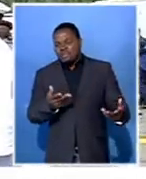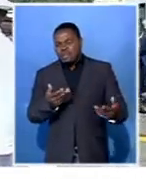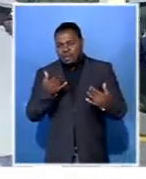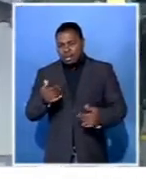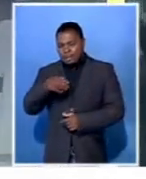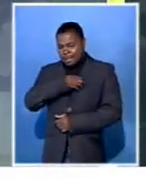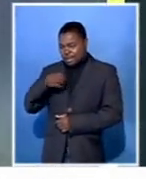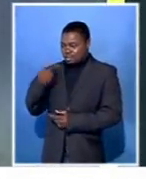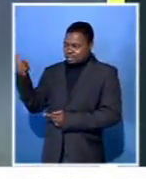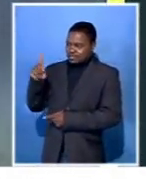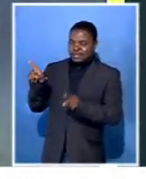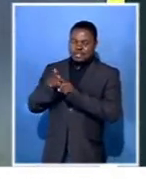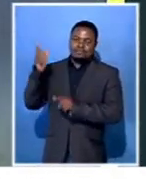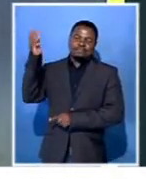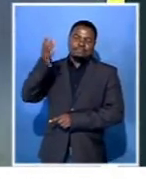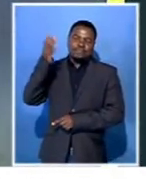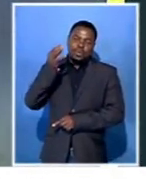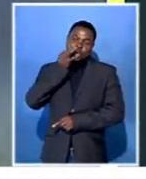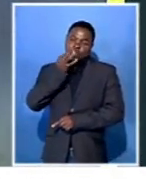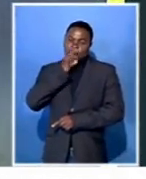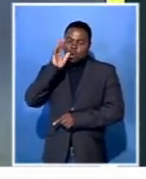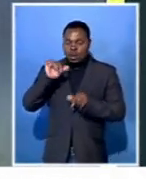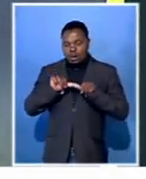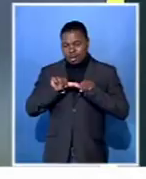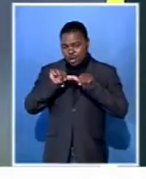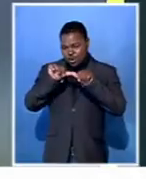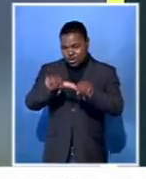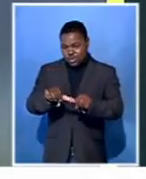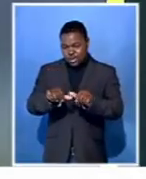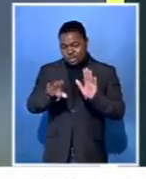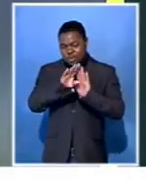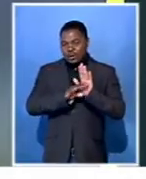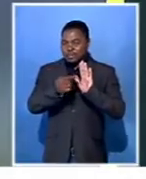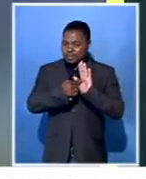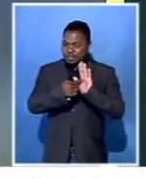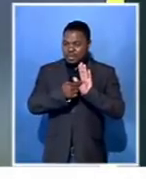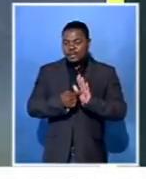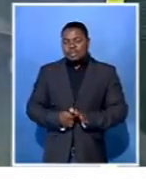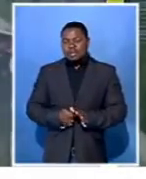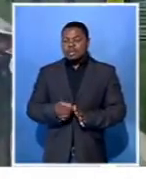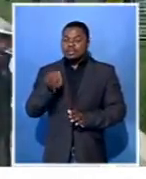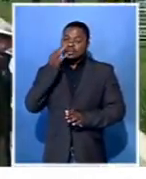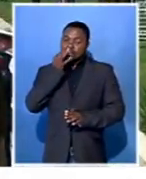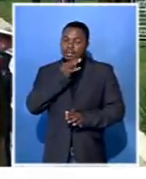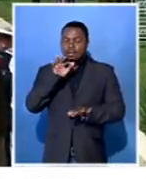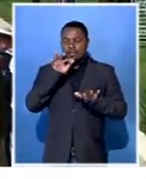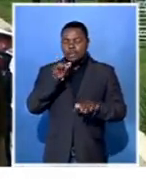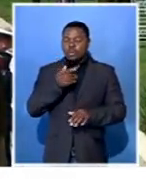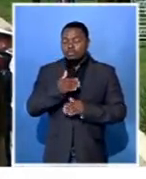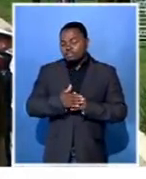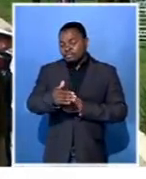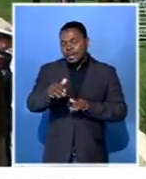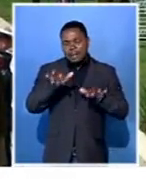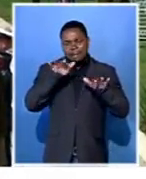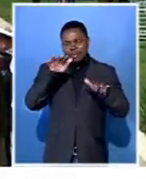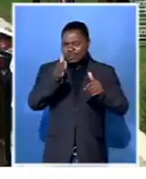in and talking about that and saying that we will continue with that, and we're saying we are going to start to put our people